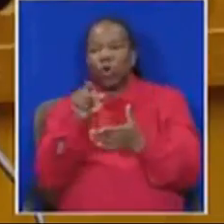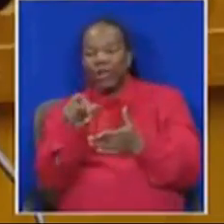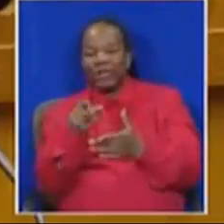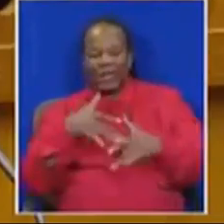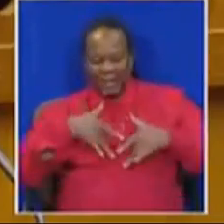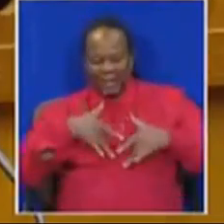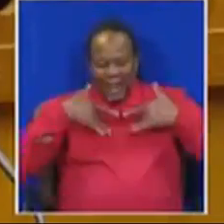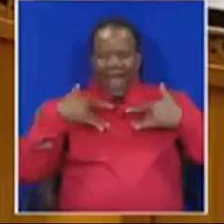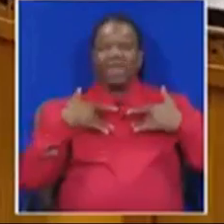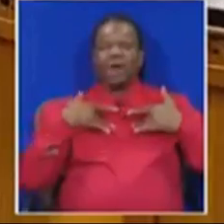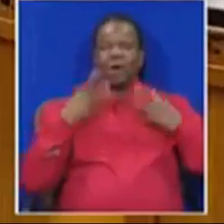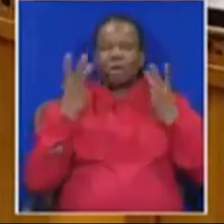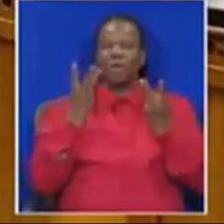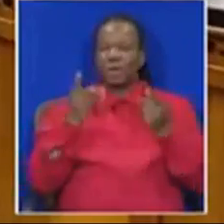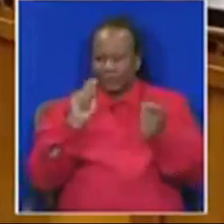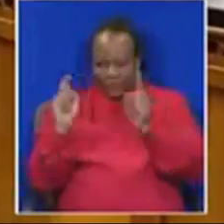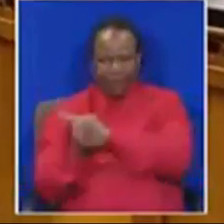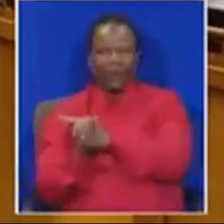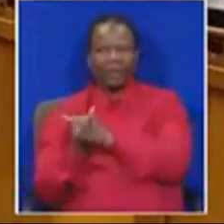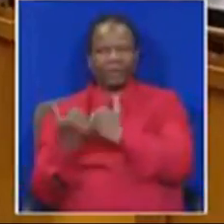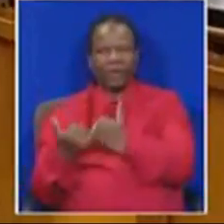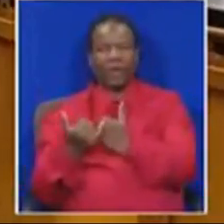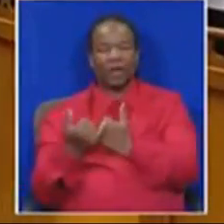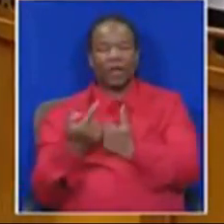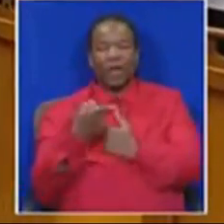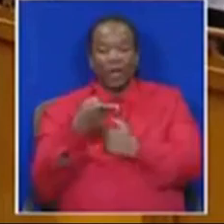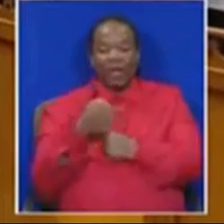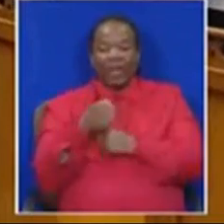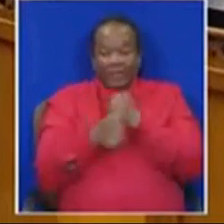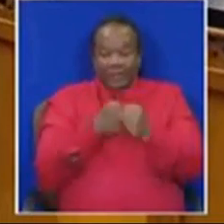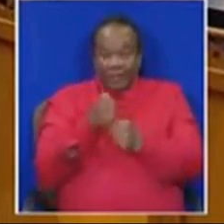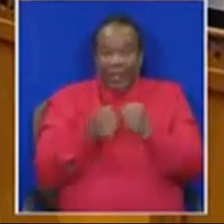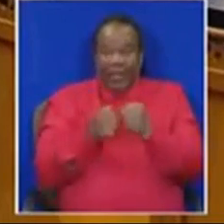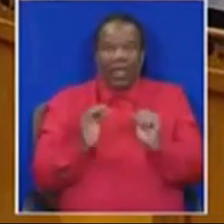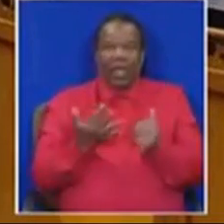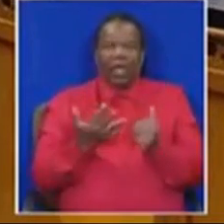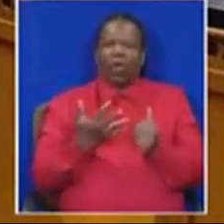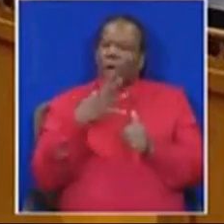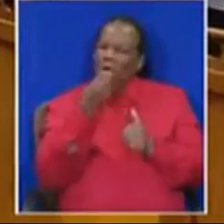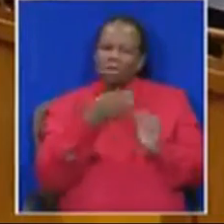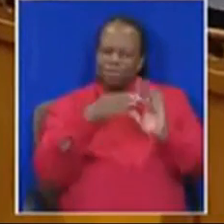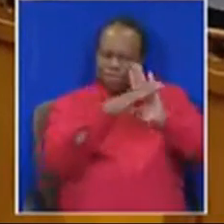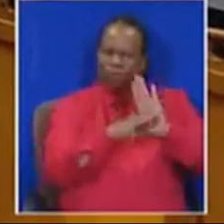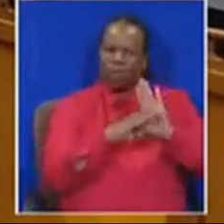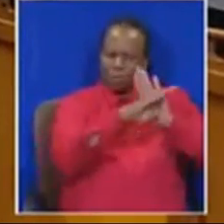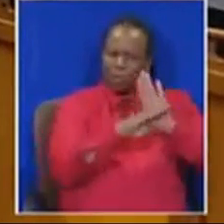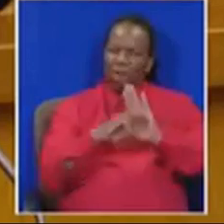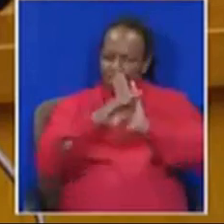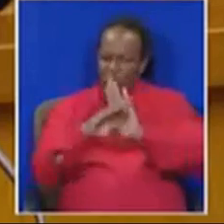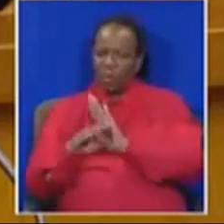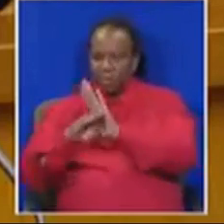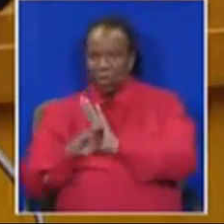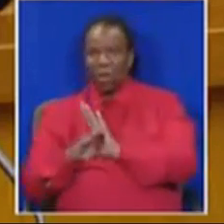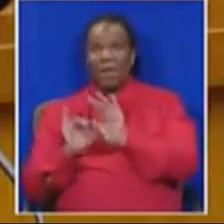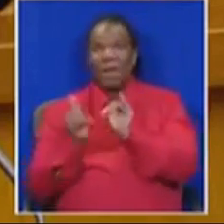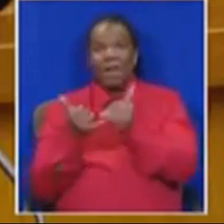our people. This year, we will be initiating measures to set the country on a new